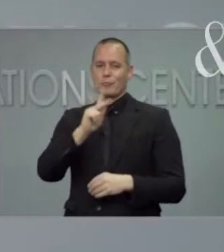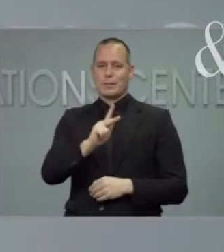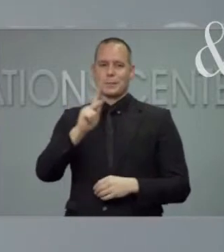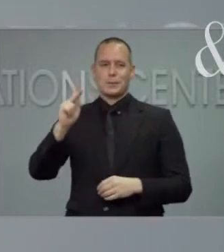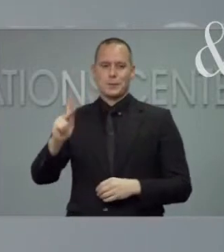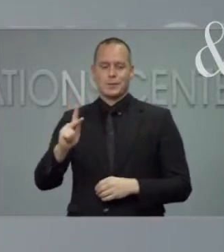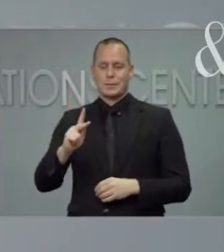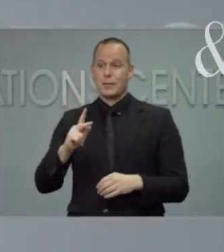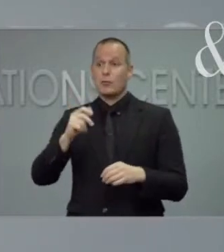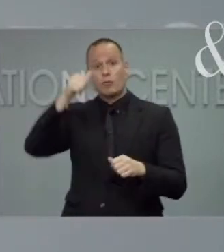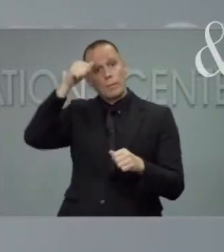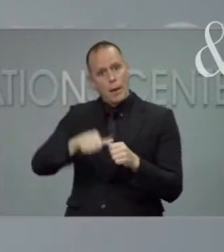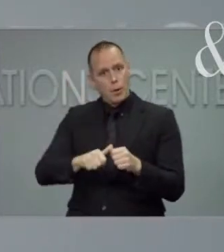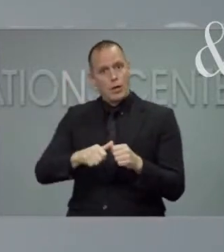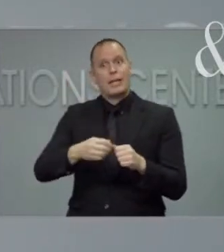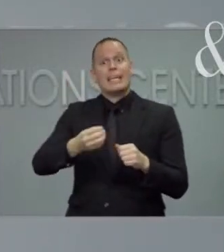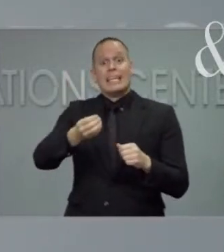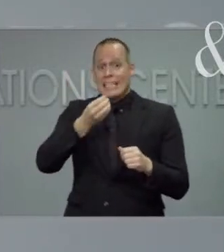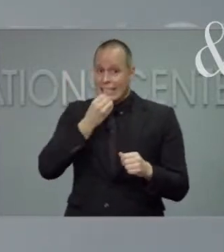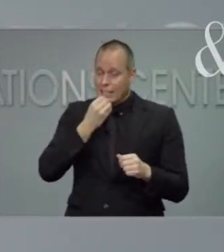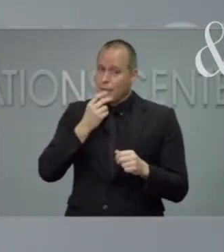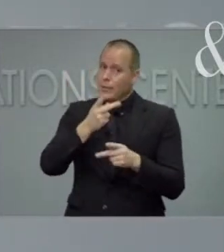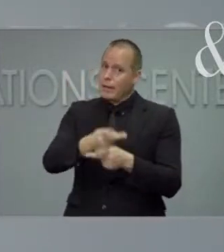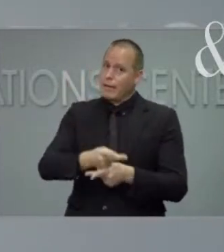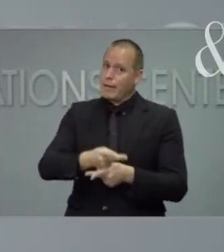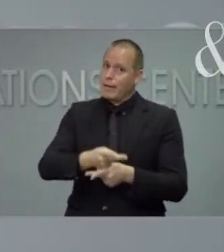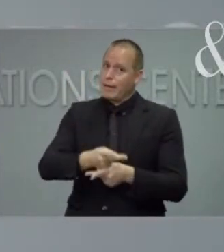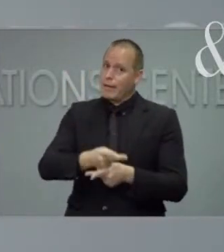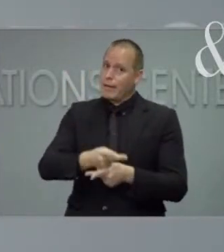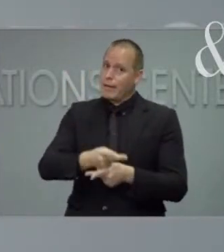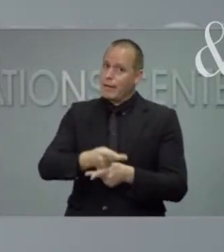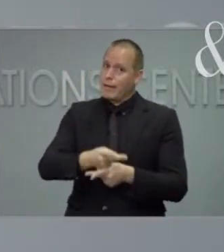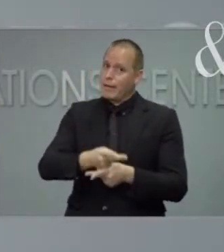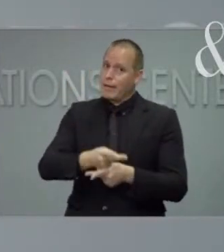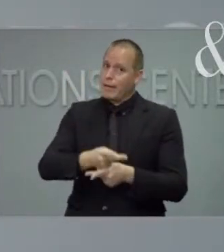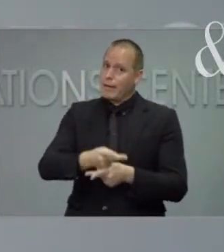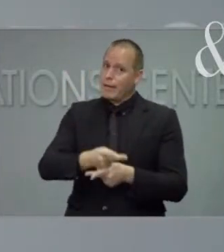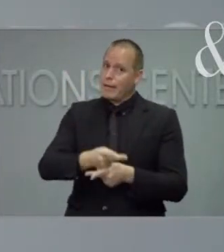everyone, everything in moderation. I love me a Krispy Kreme donut, but maybe not every day.